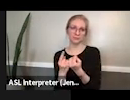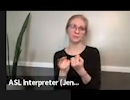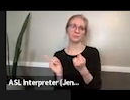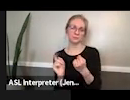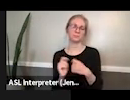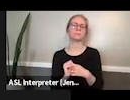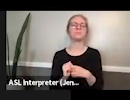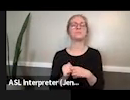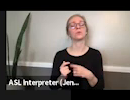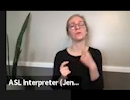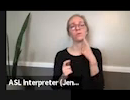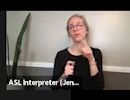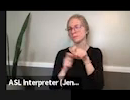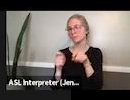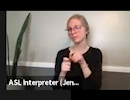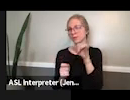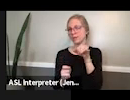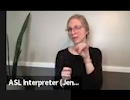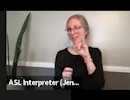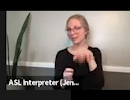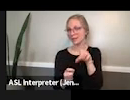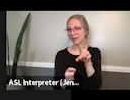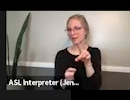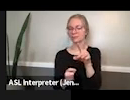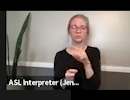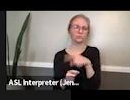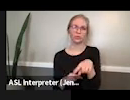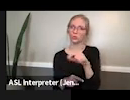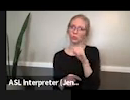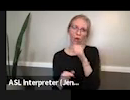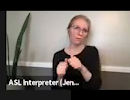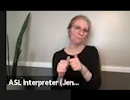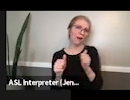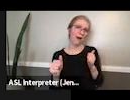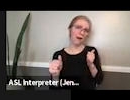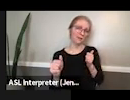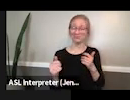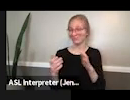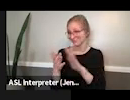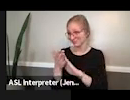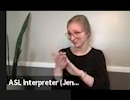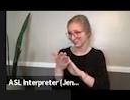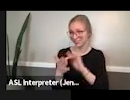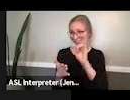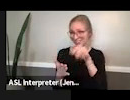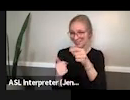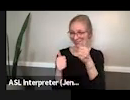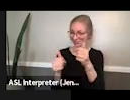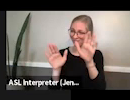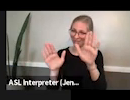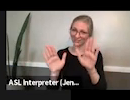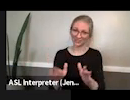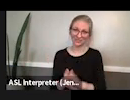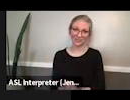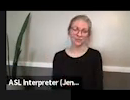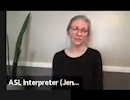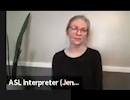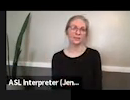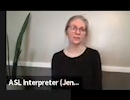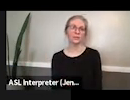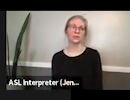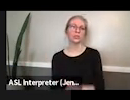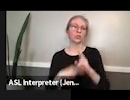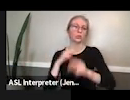All right. You guys weren't one of the stragglers. Yay, Indiana. That's fantastic. A universal newborn